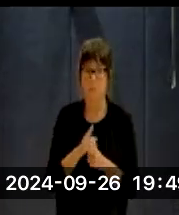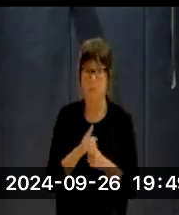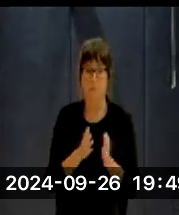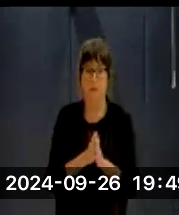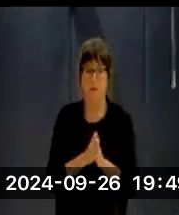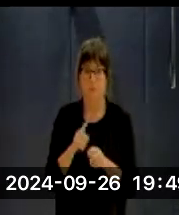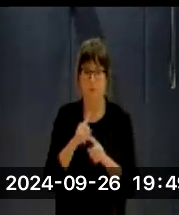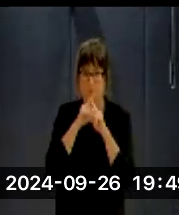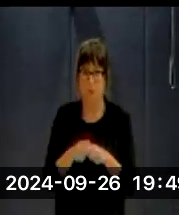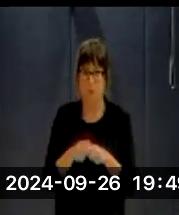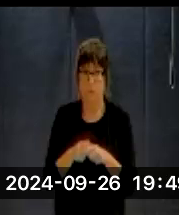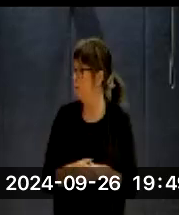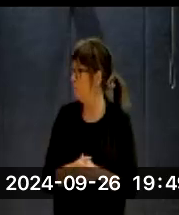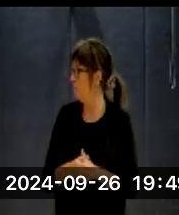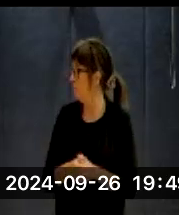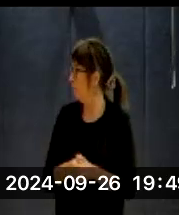Oh.